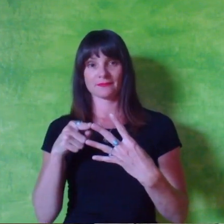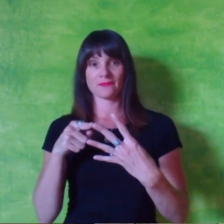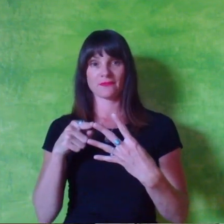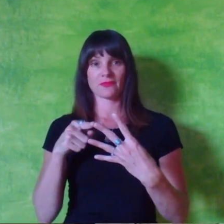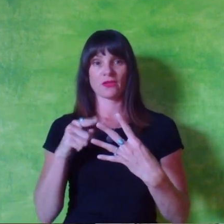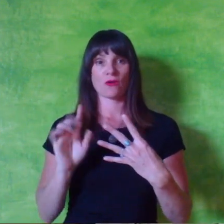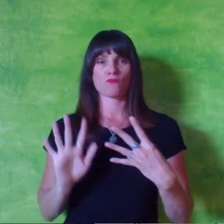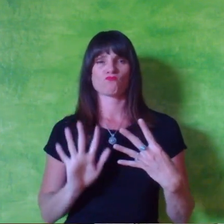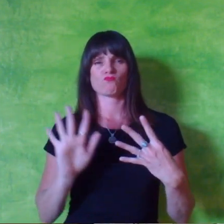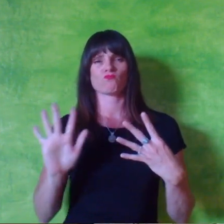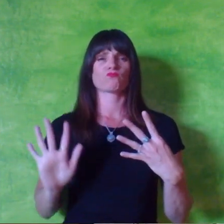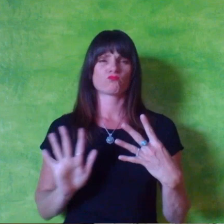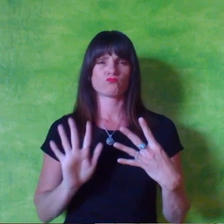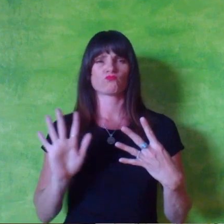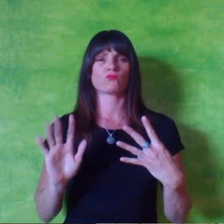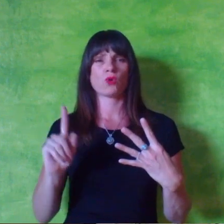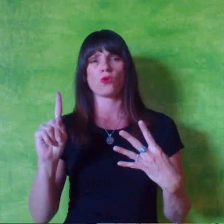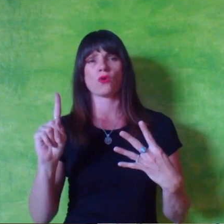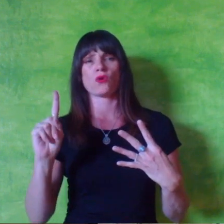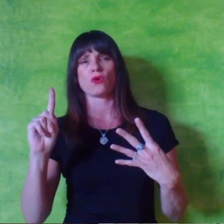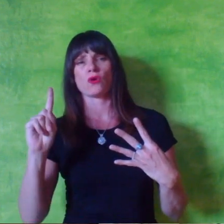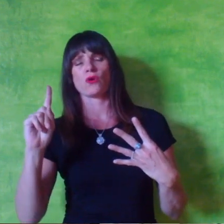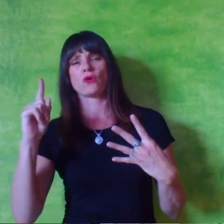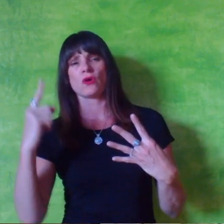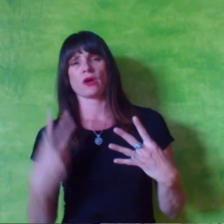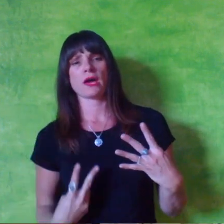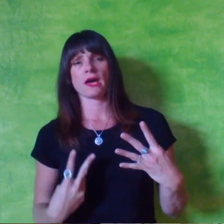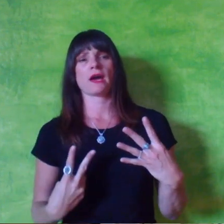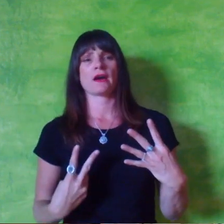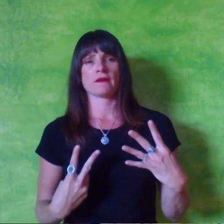cup of brown sugar.